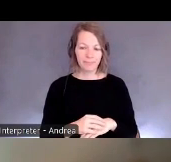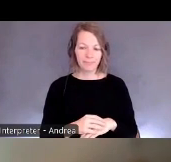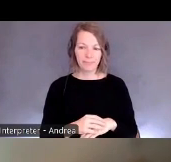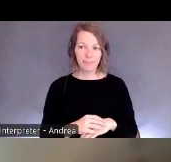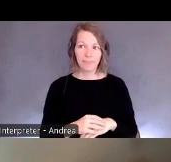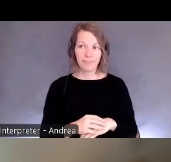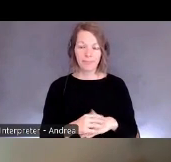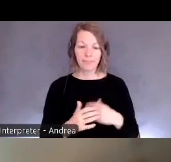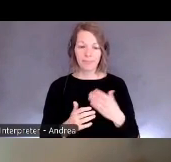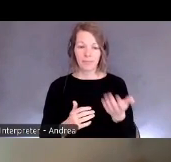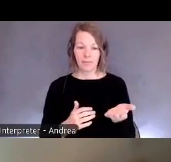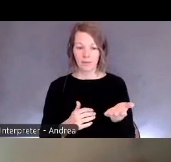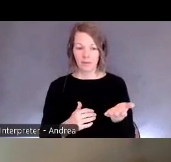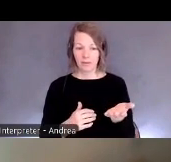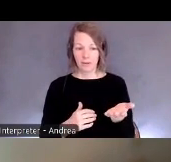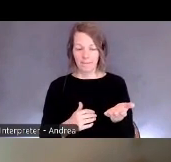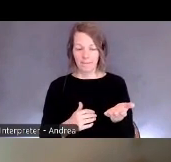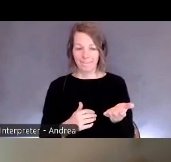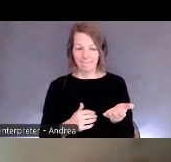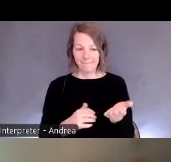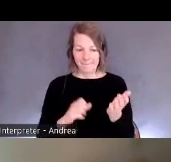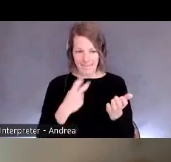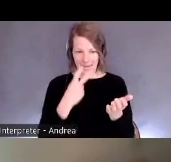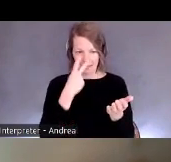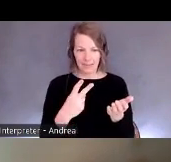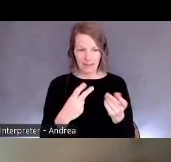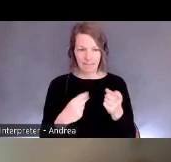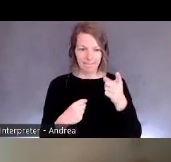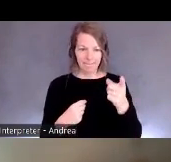If you see